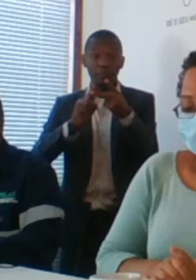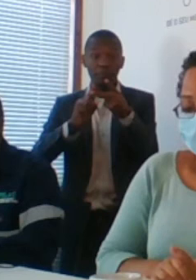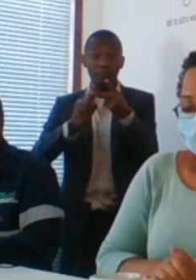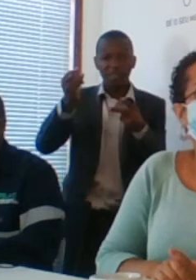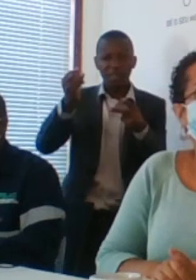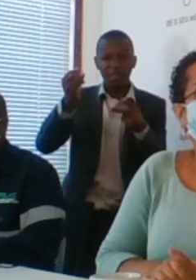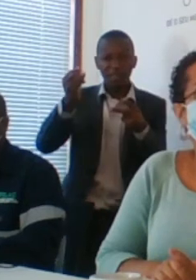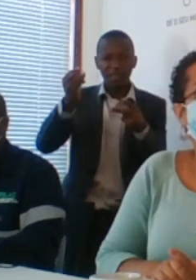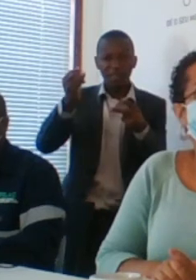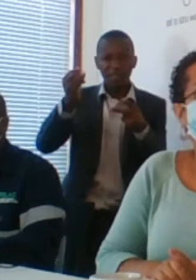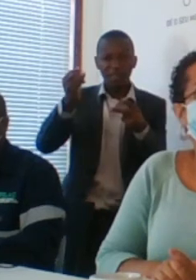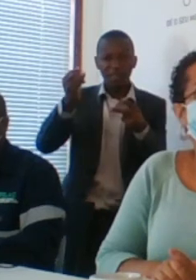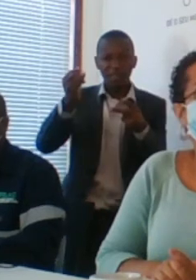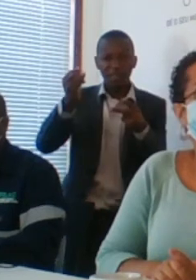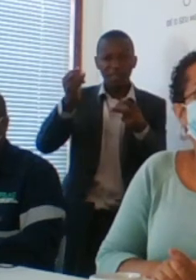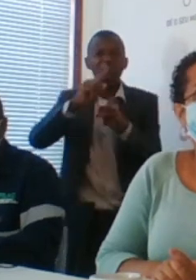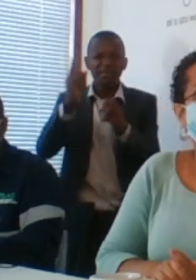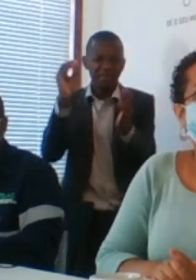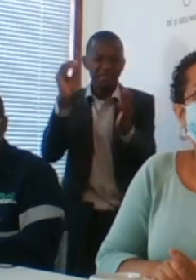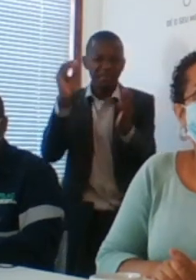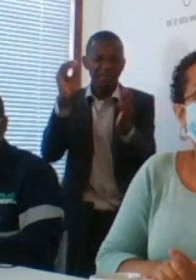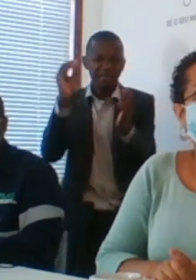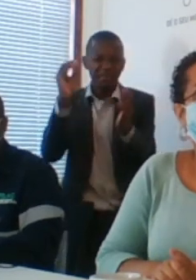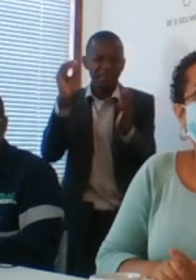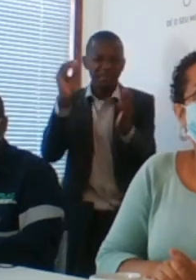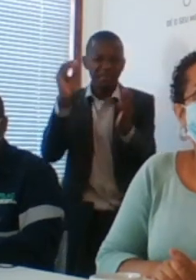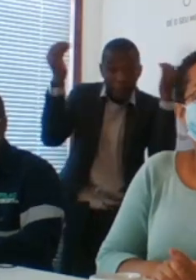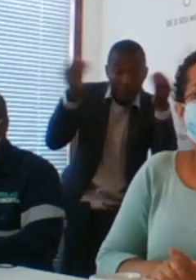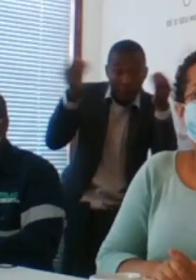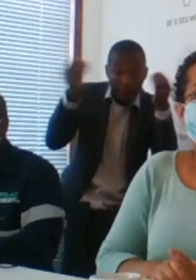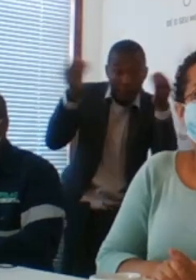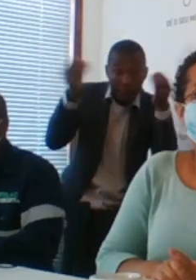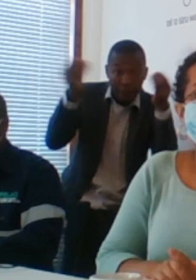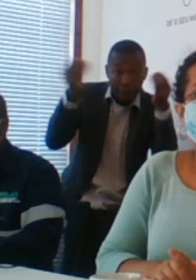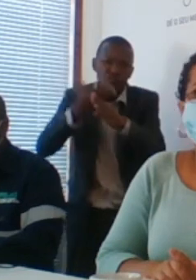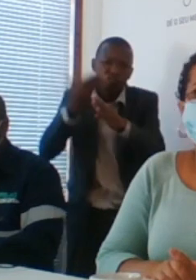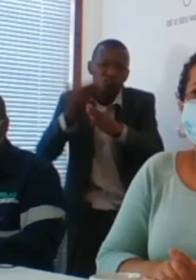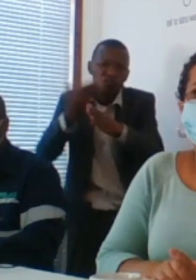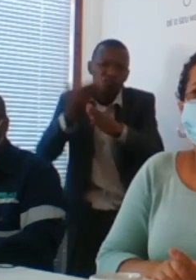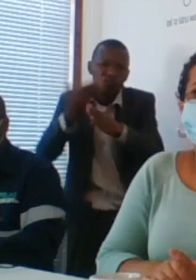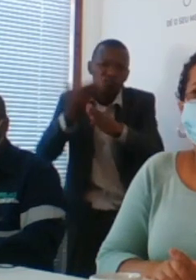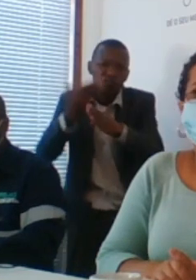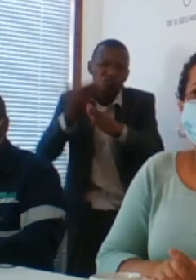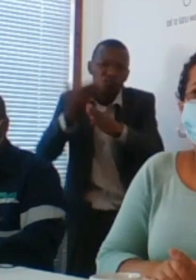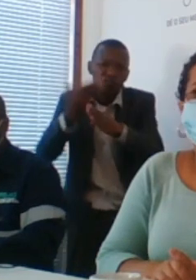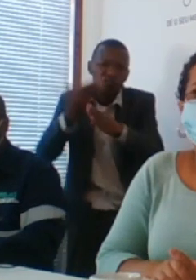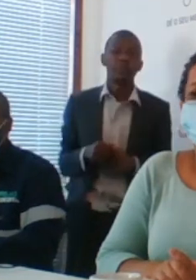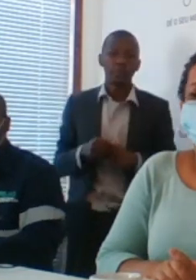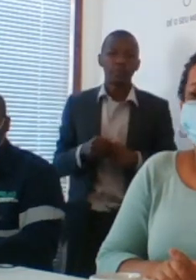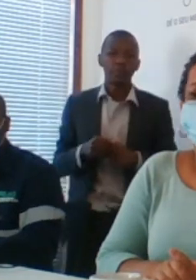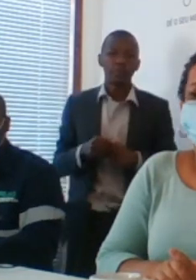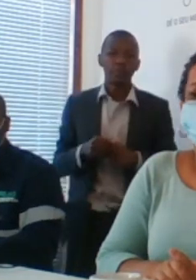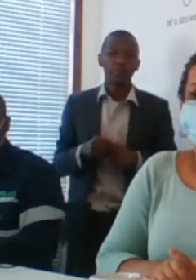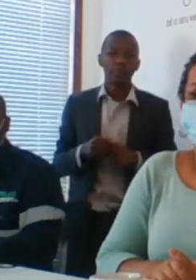the regulation of attribution of scholarship for professional training. According to this regulation,